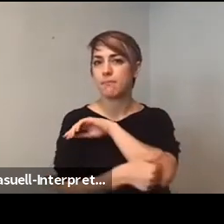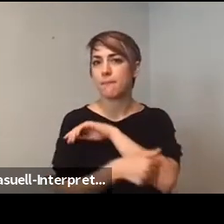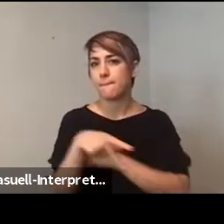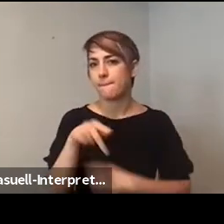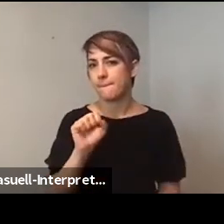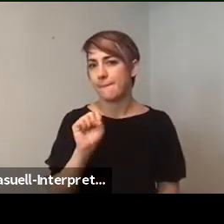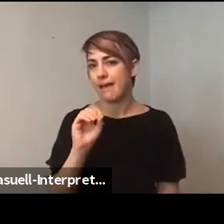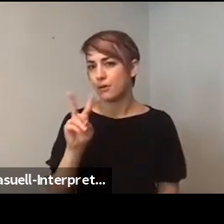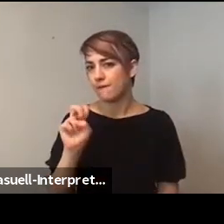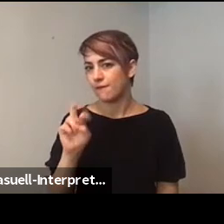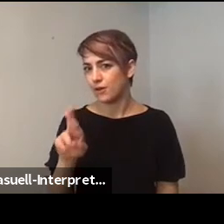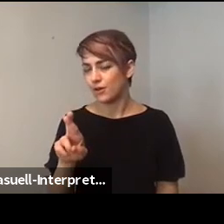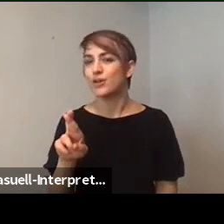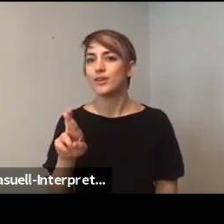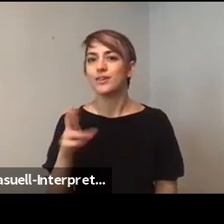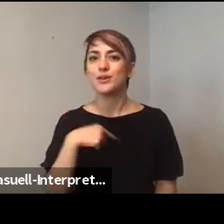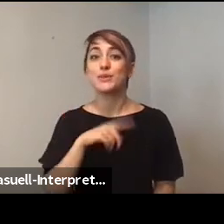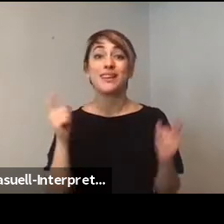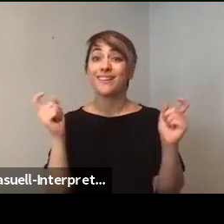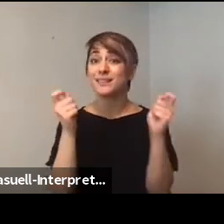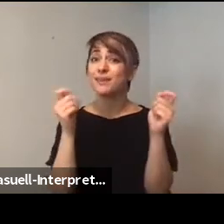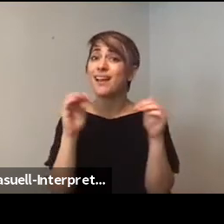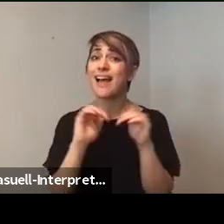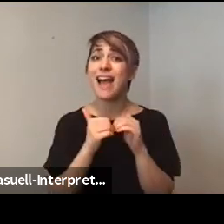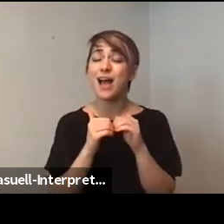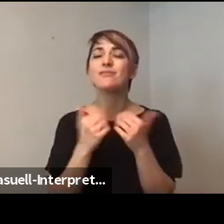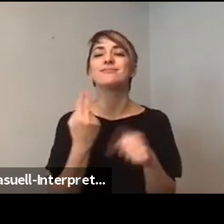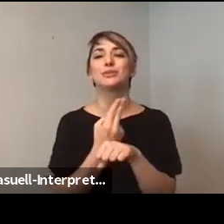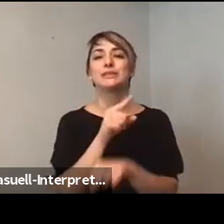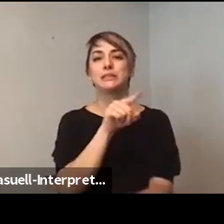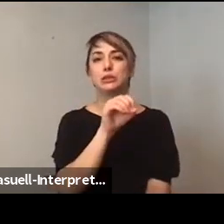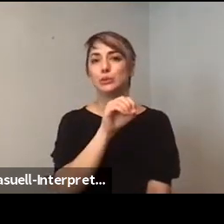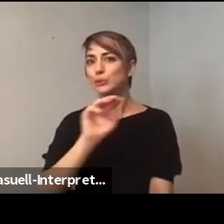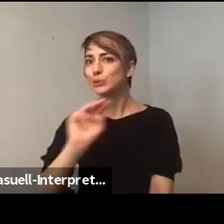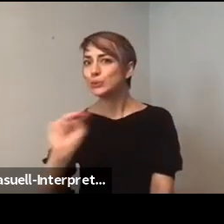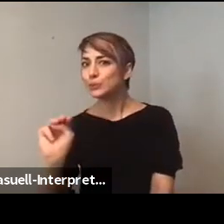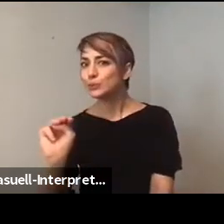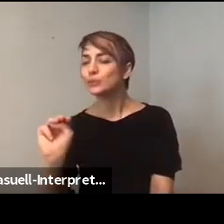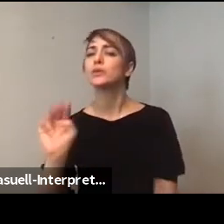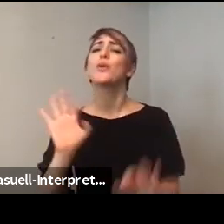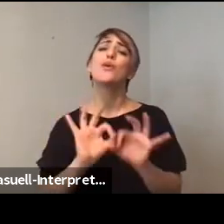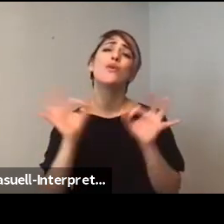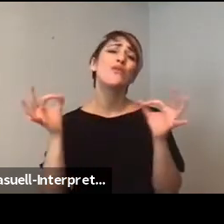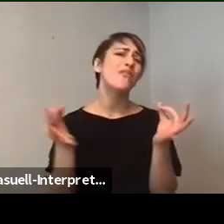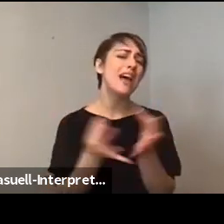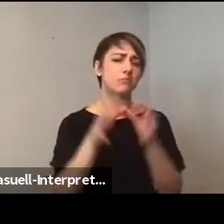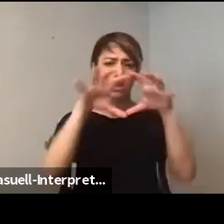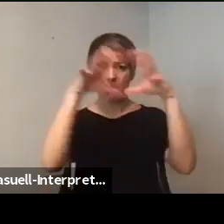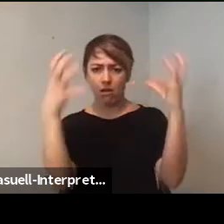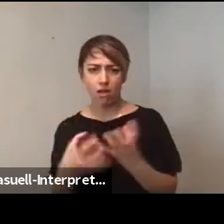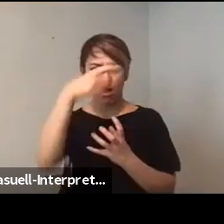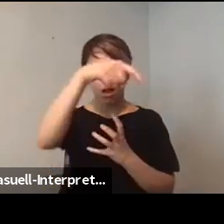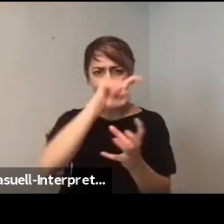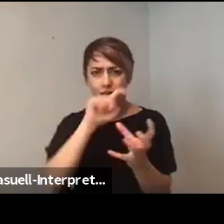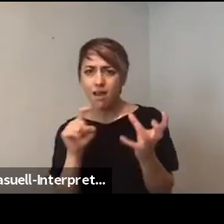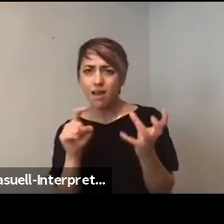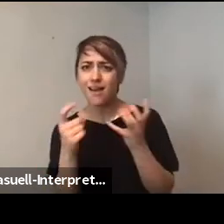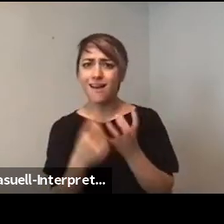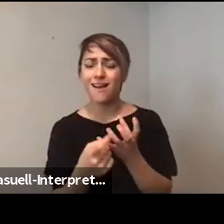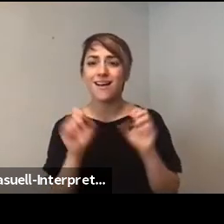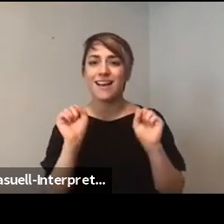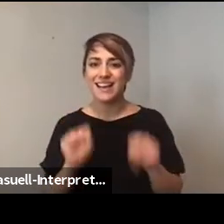Zoom with all our families around the world. So basically, people that you would never see so much,